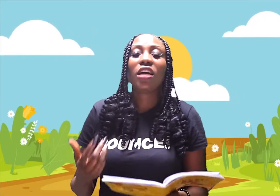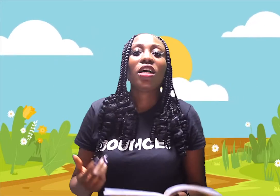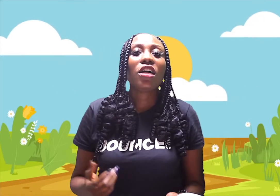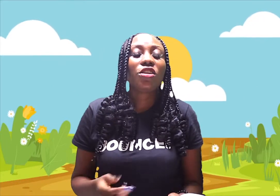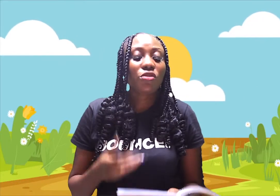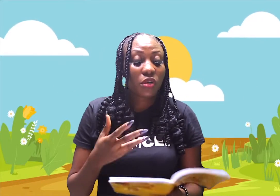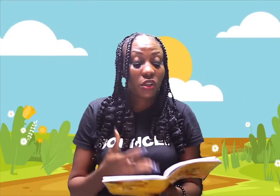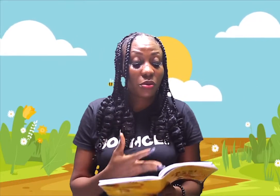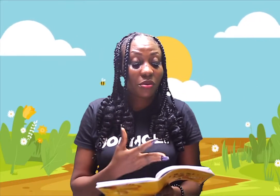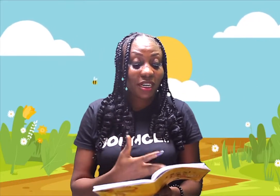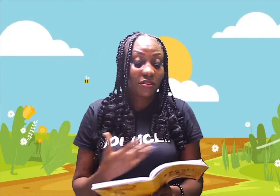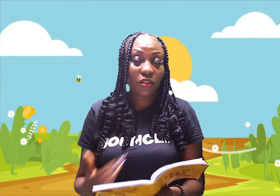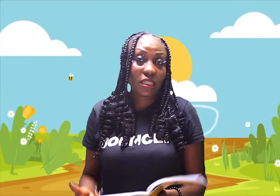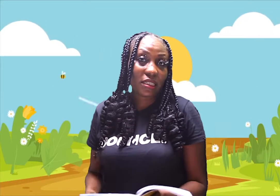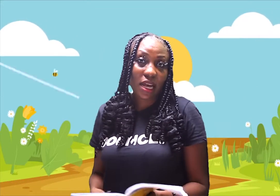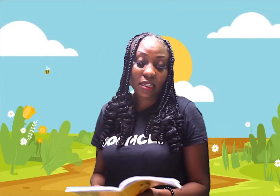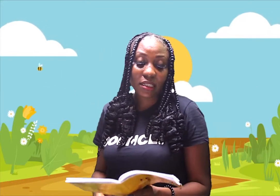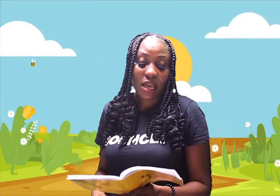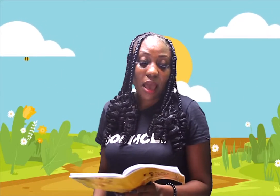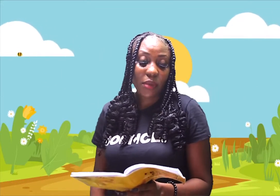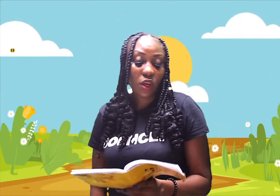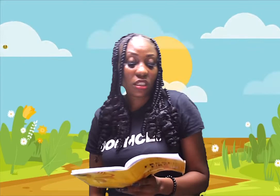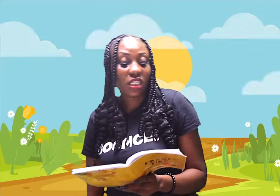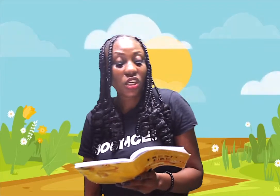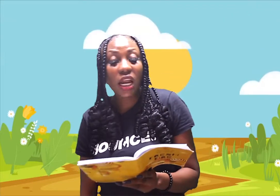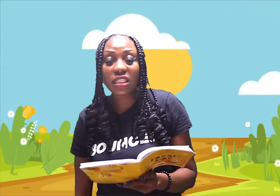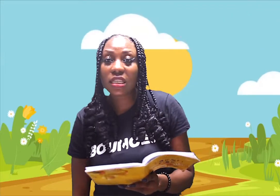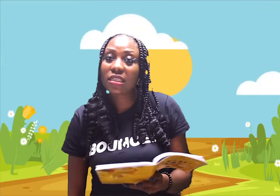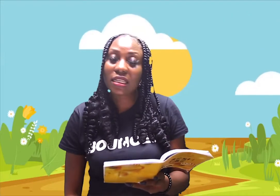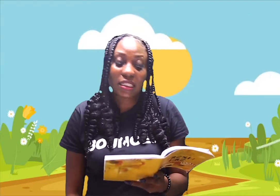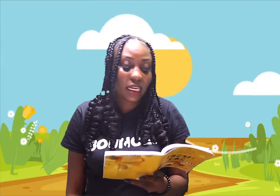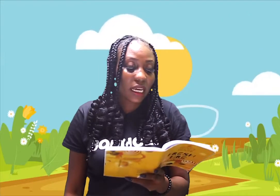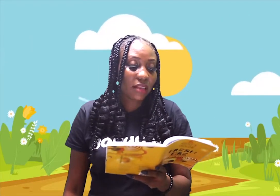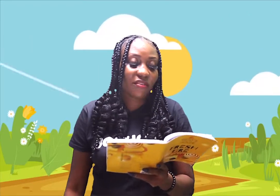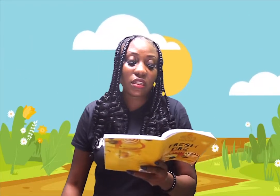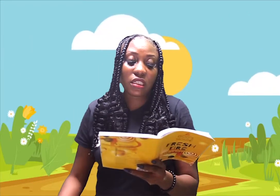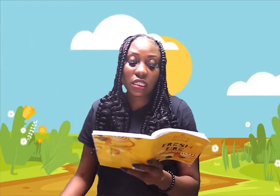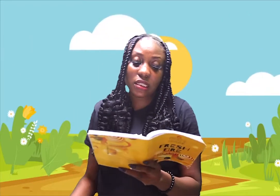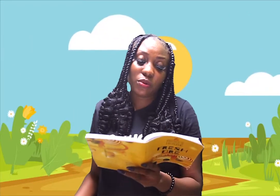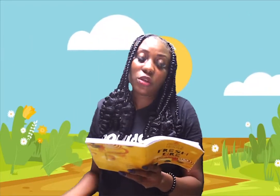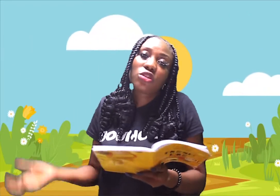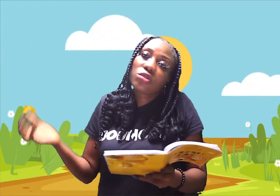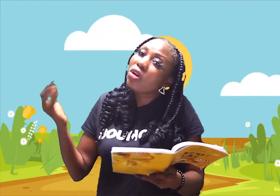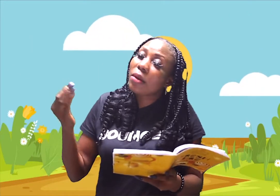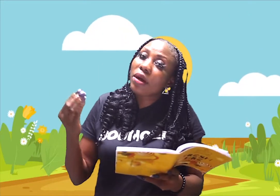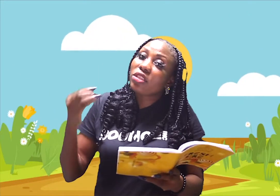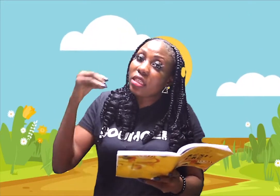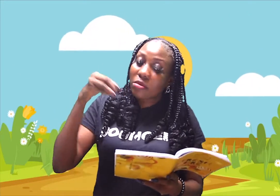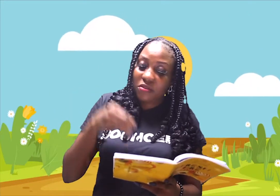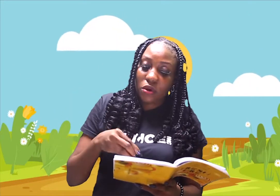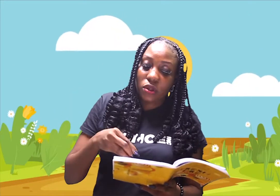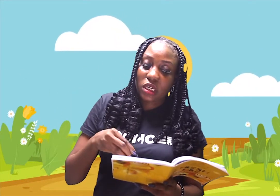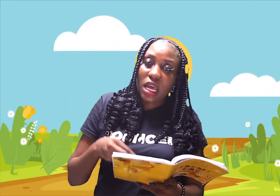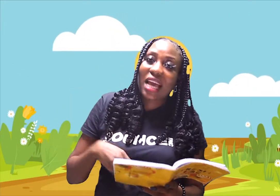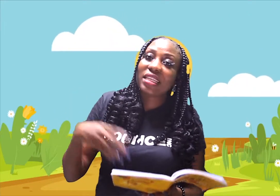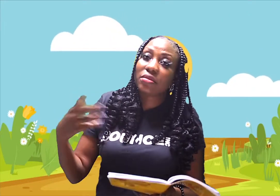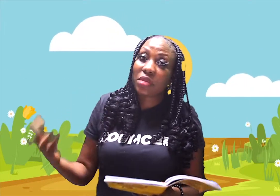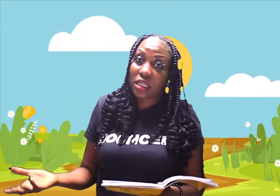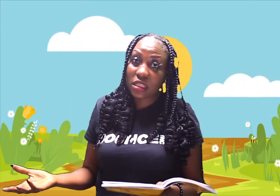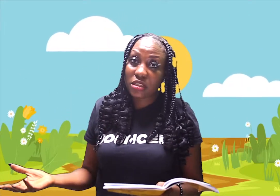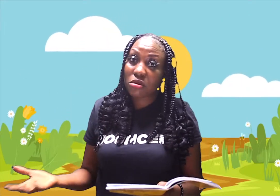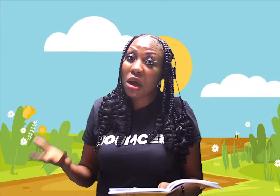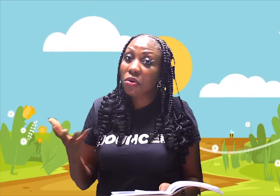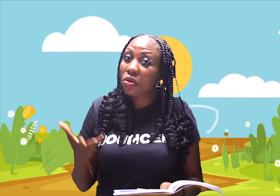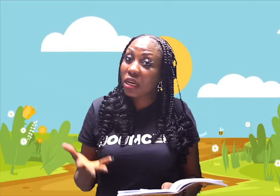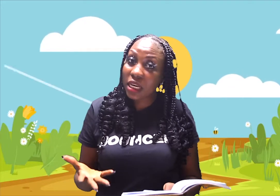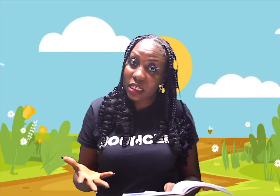done, you are going to be ready for this task. Because in Genesis 16 verse 13, we are going to talk about the name of God and the